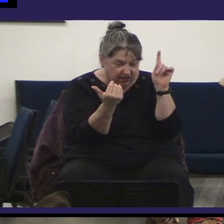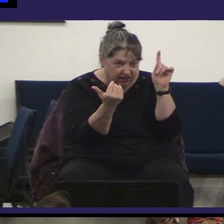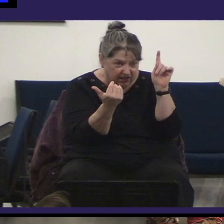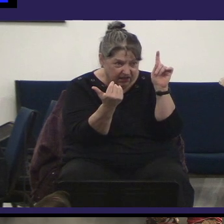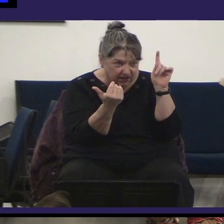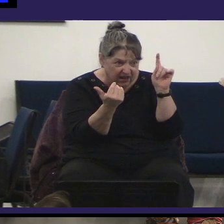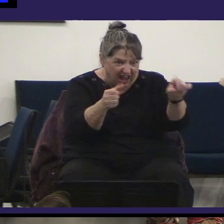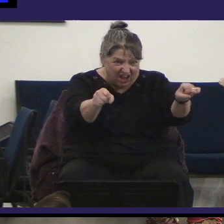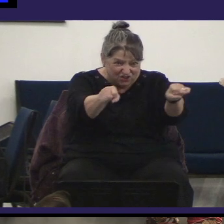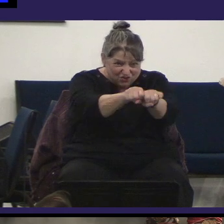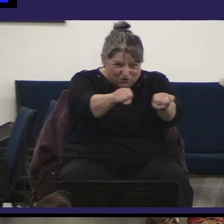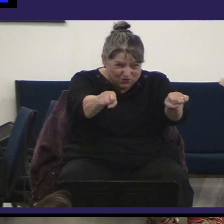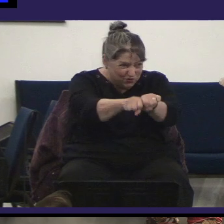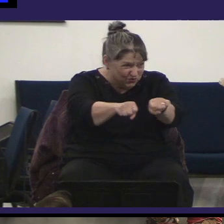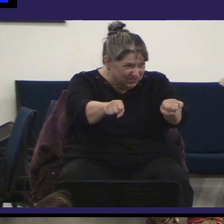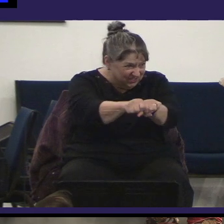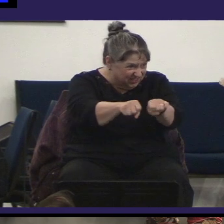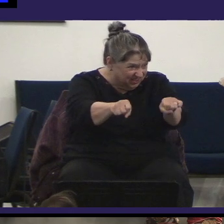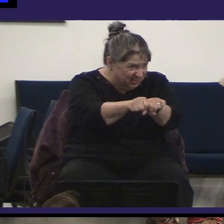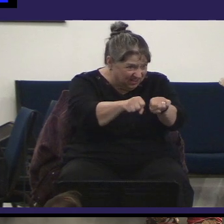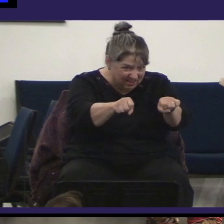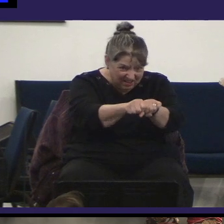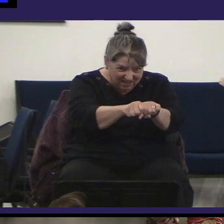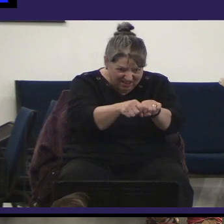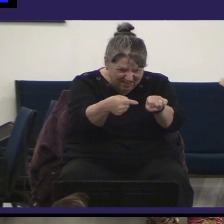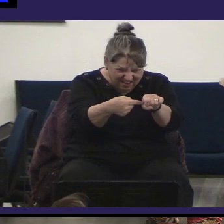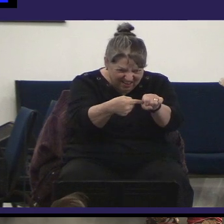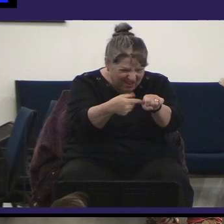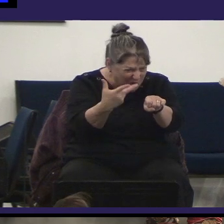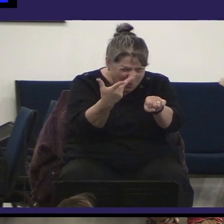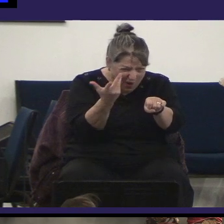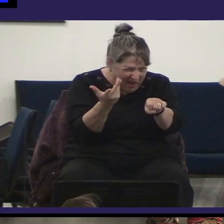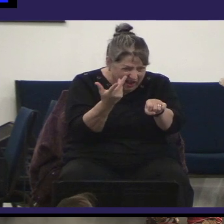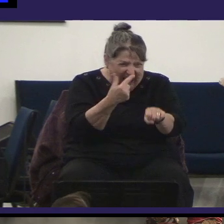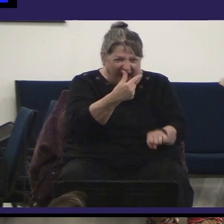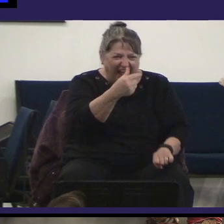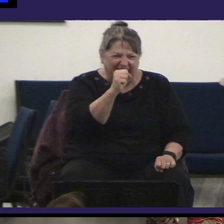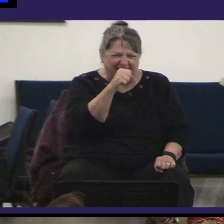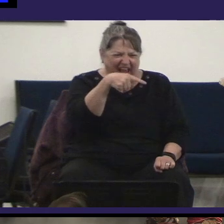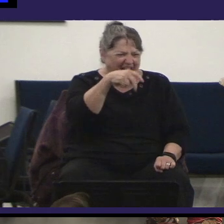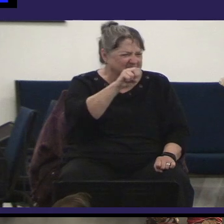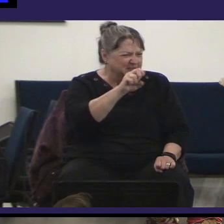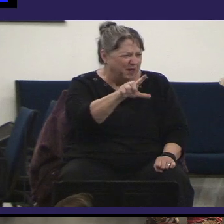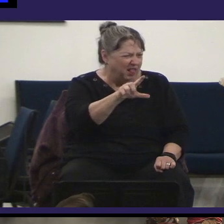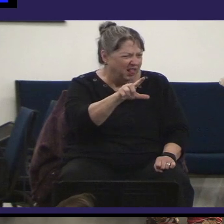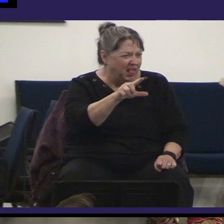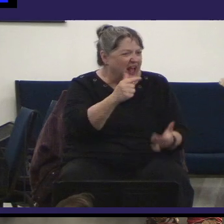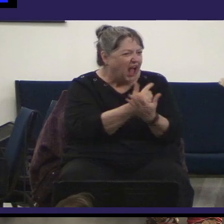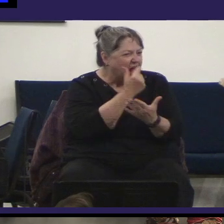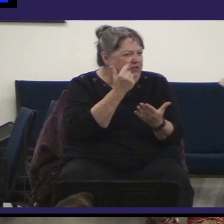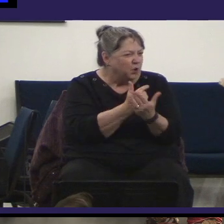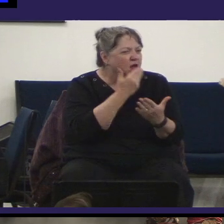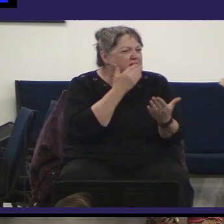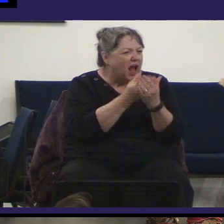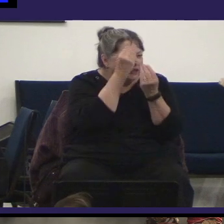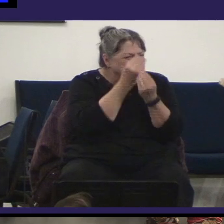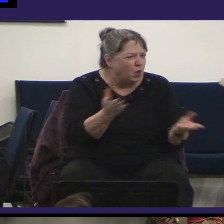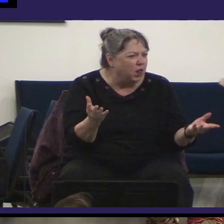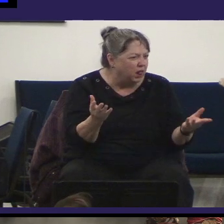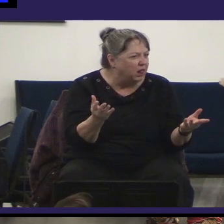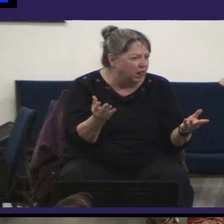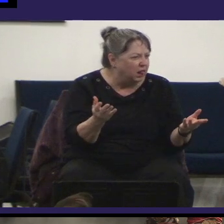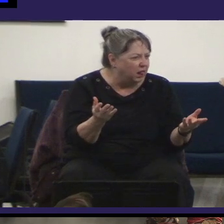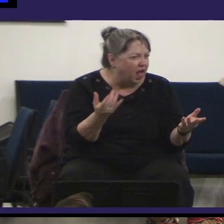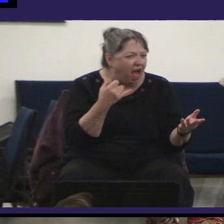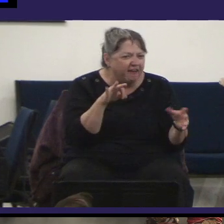of peace. Hallelujah. And someone can say hallelujah. Yeah. Amen. With your feet